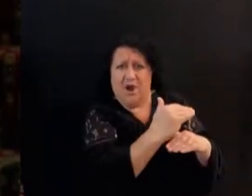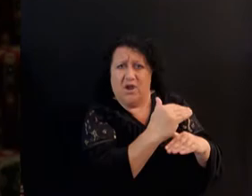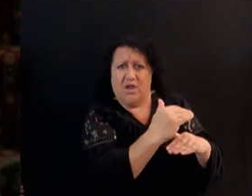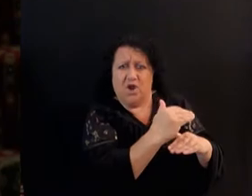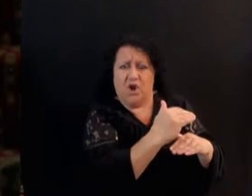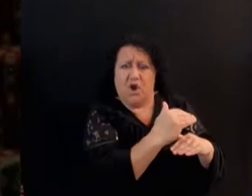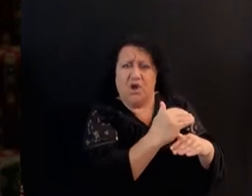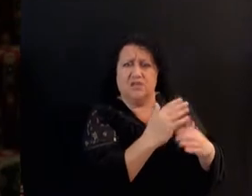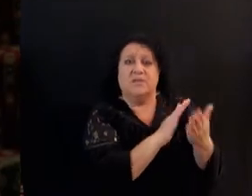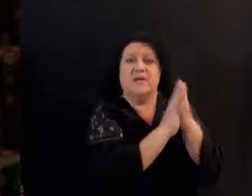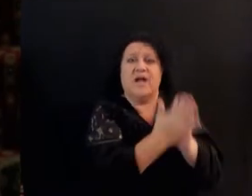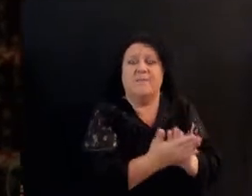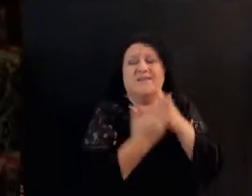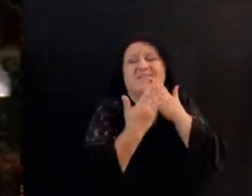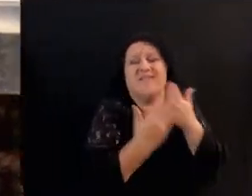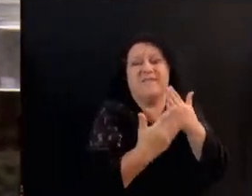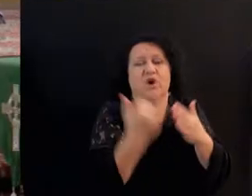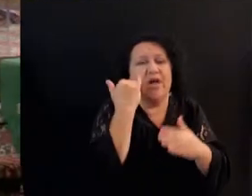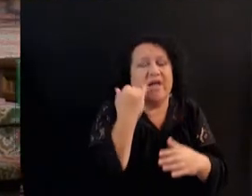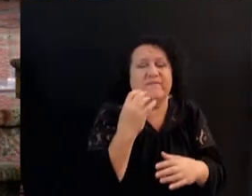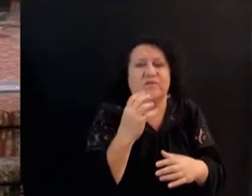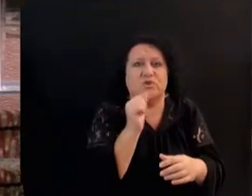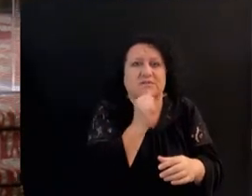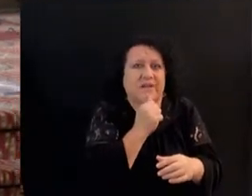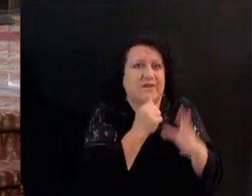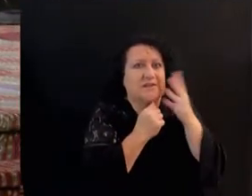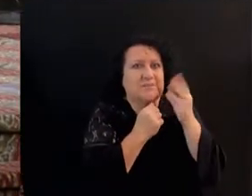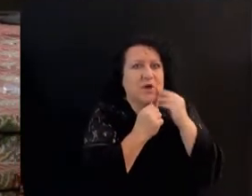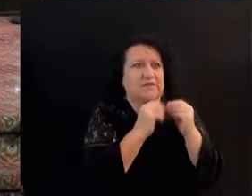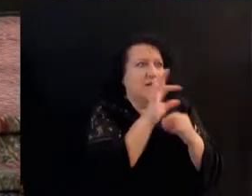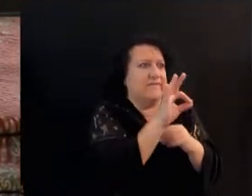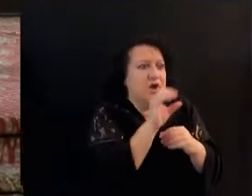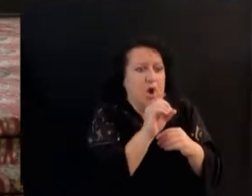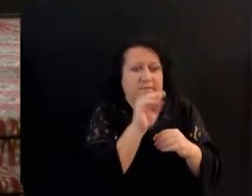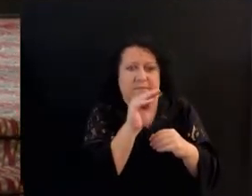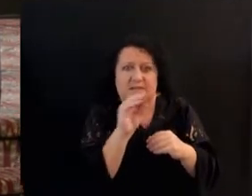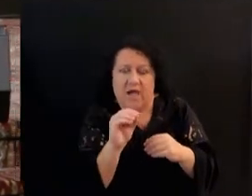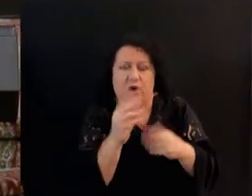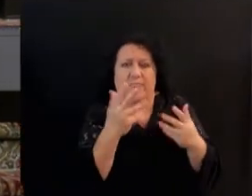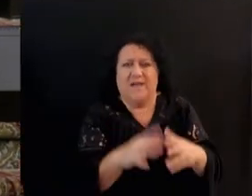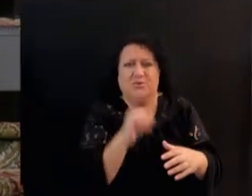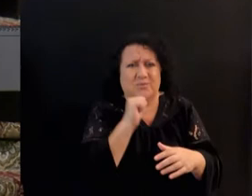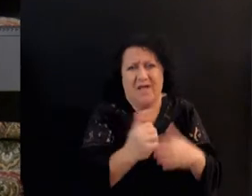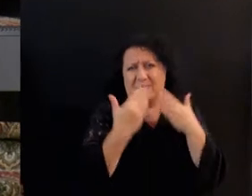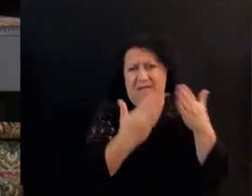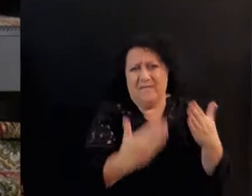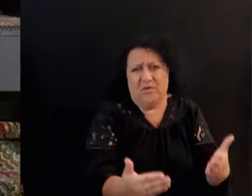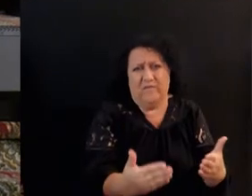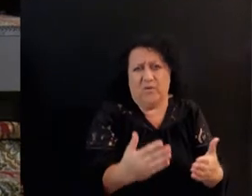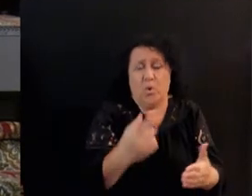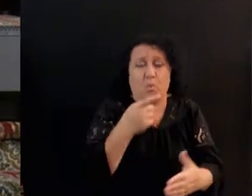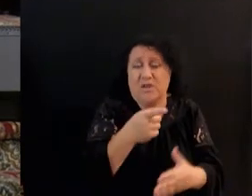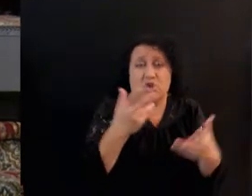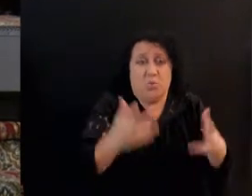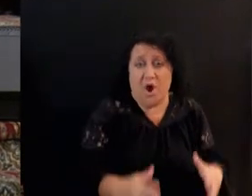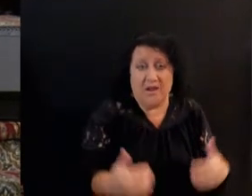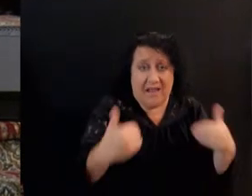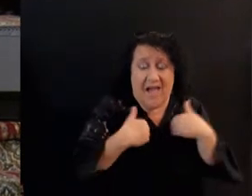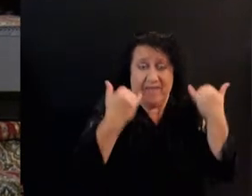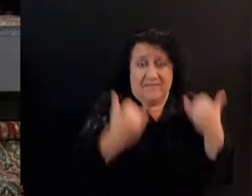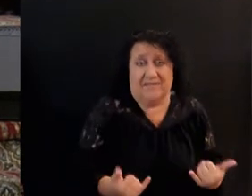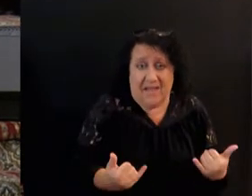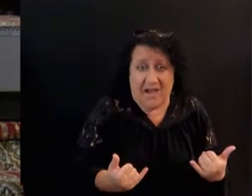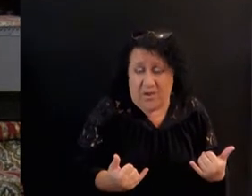you are suffering from fear of missing out, you're not going to be thinking about being grateful for who you have. Not at all.